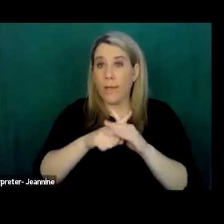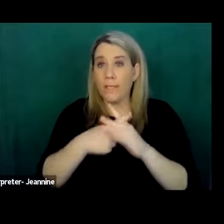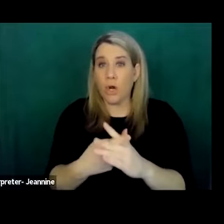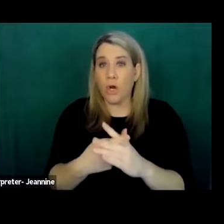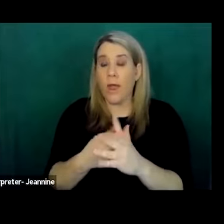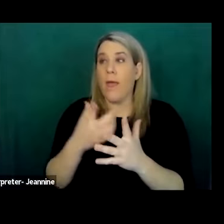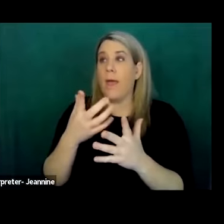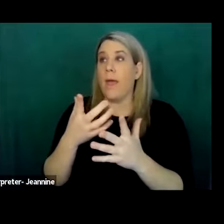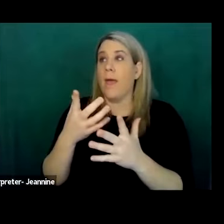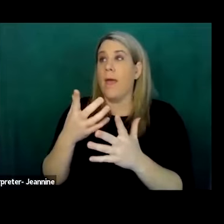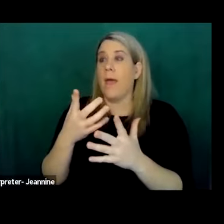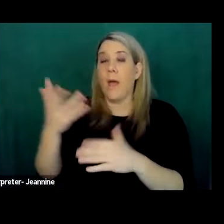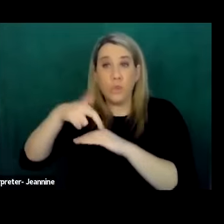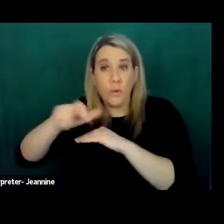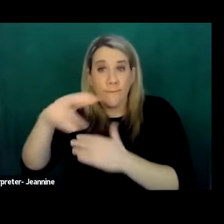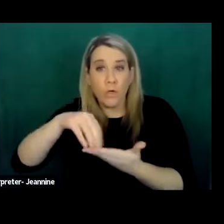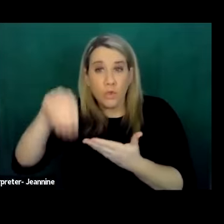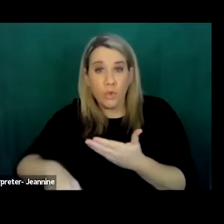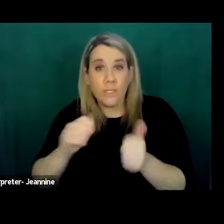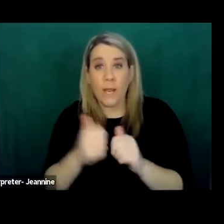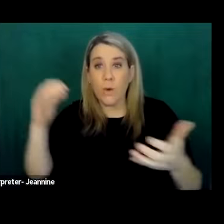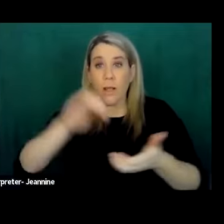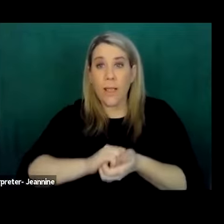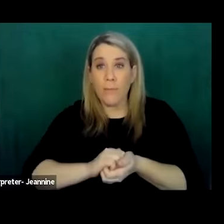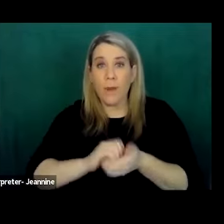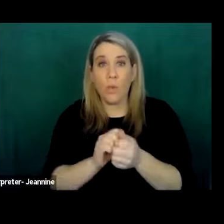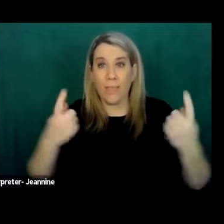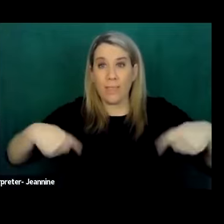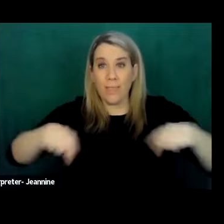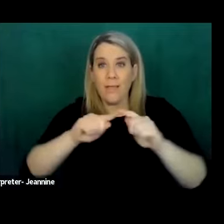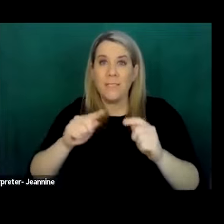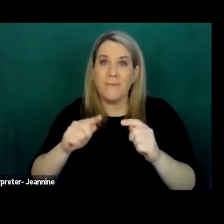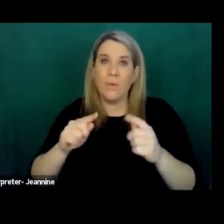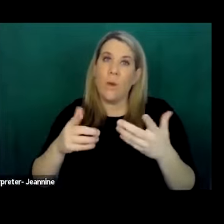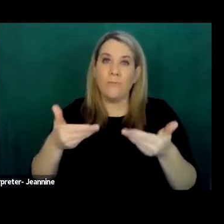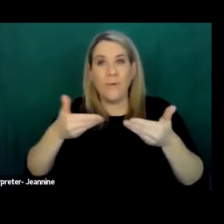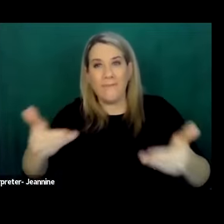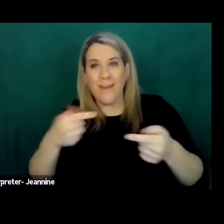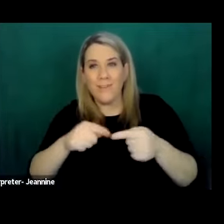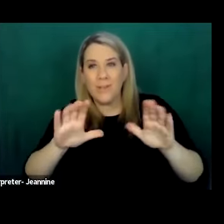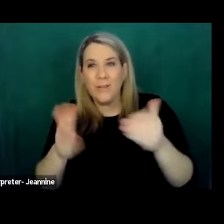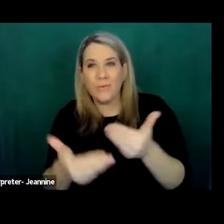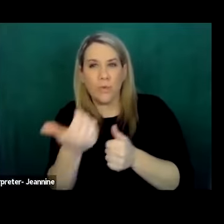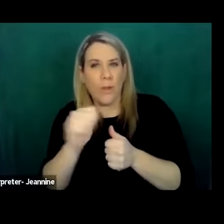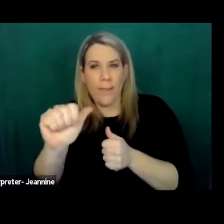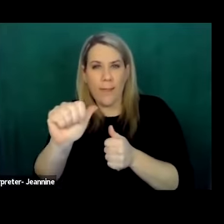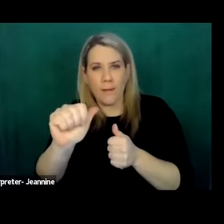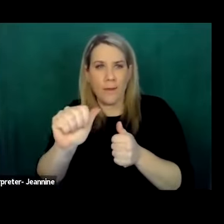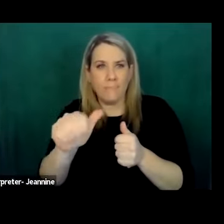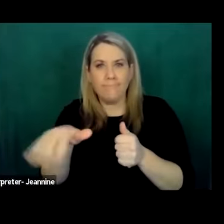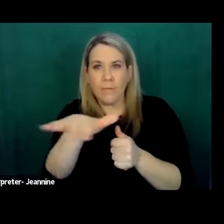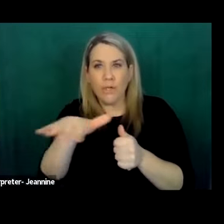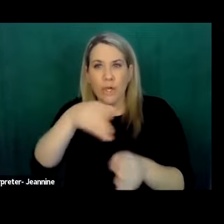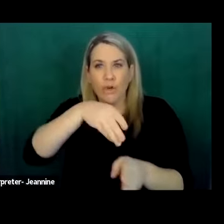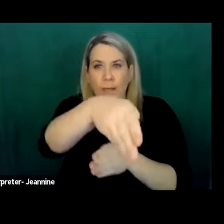students, how to collaborate with us if you want to bring us into your classroom or any other area.